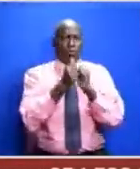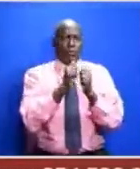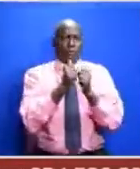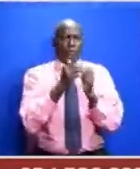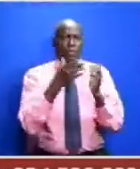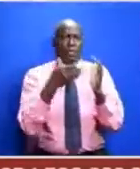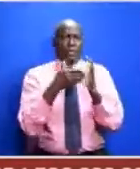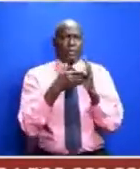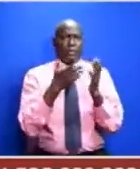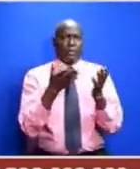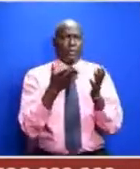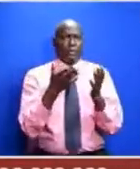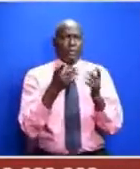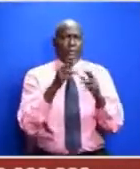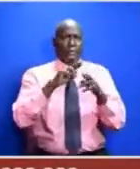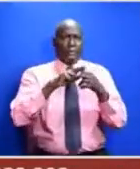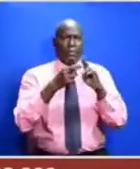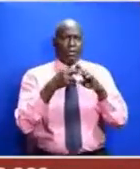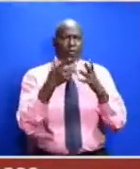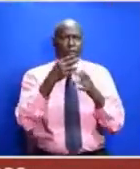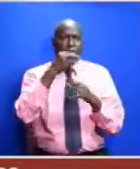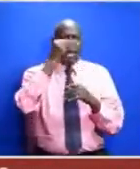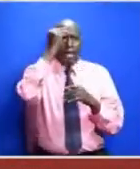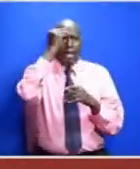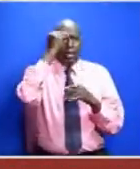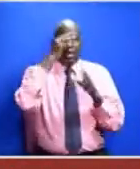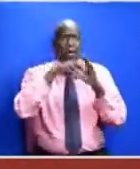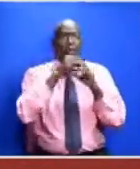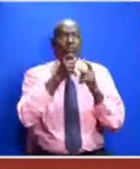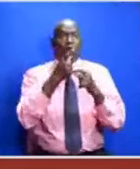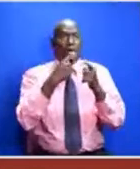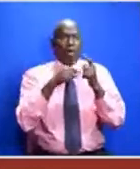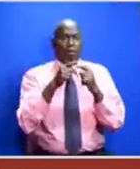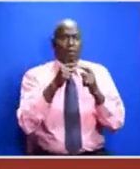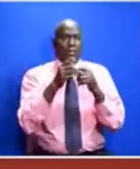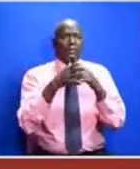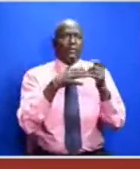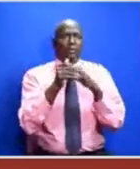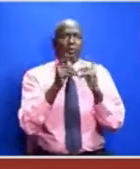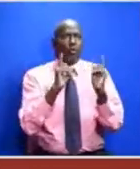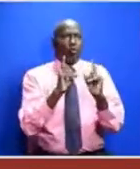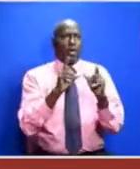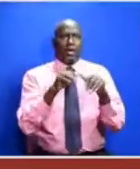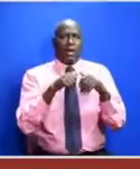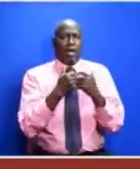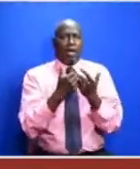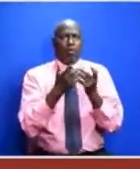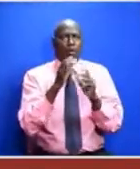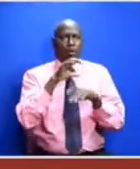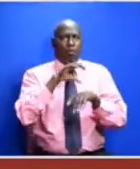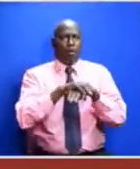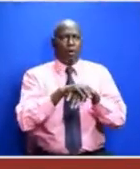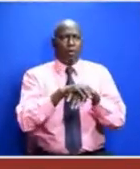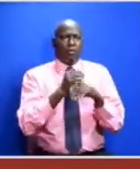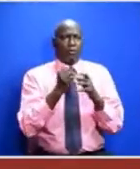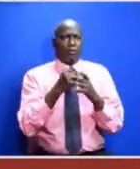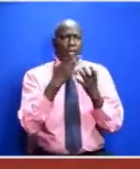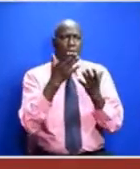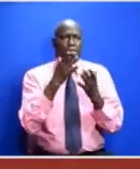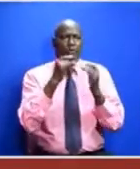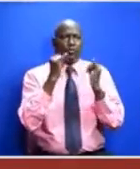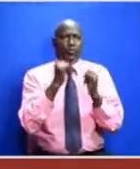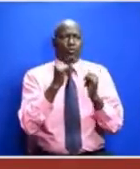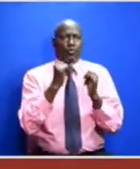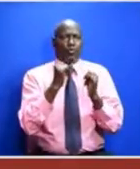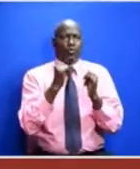competencies against prescribed standards of learning outcomes, regardless of when, where and how they were acquired, opens a new chapter